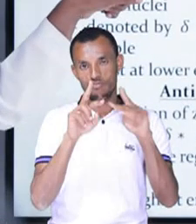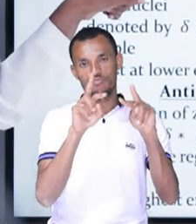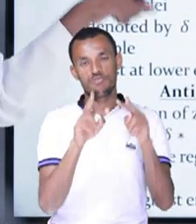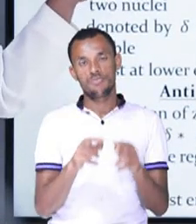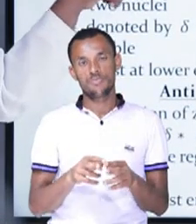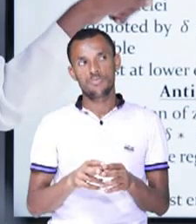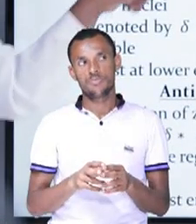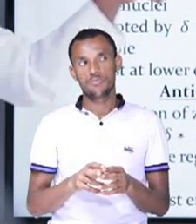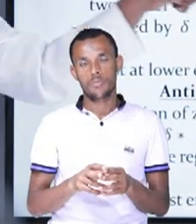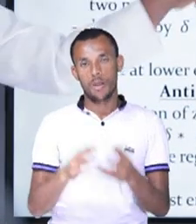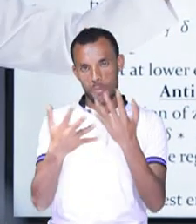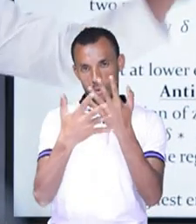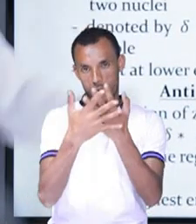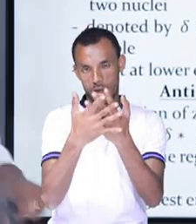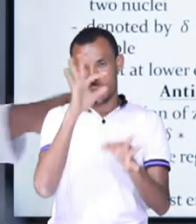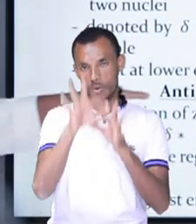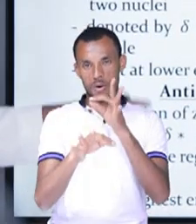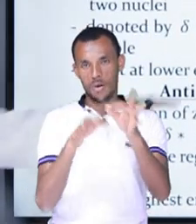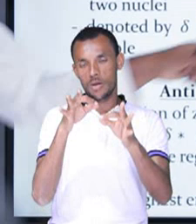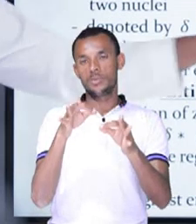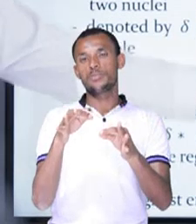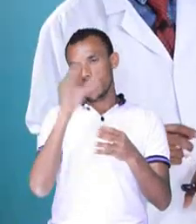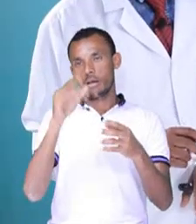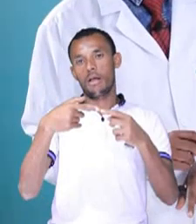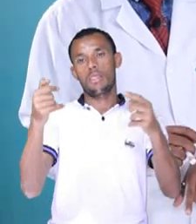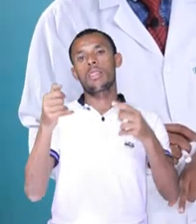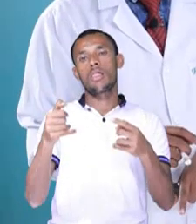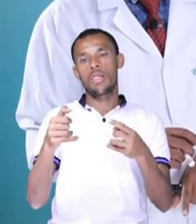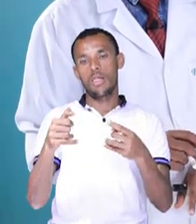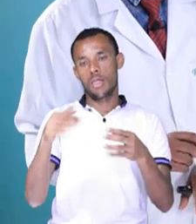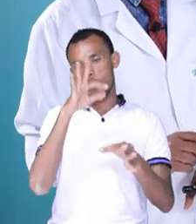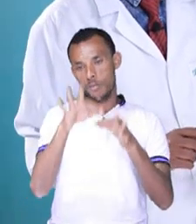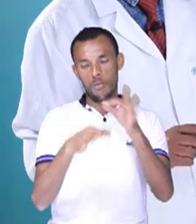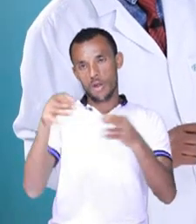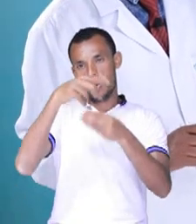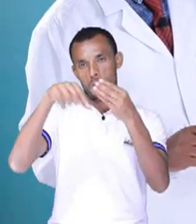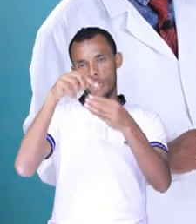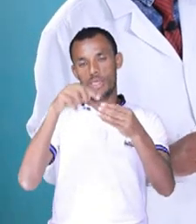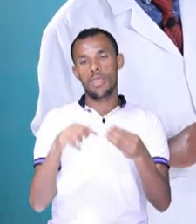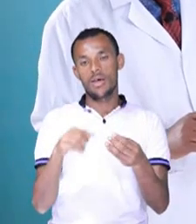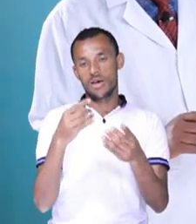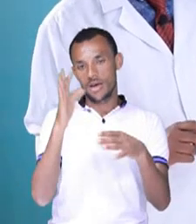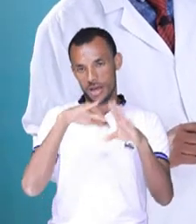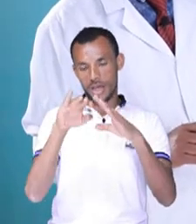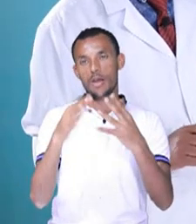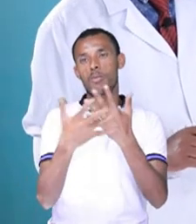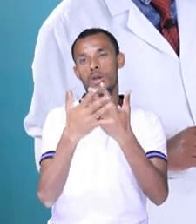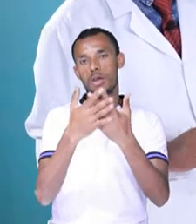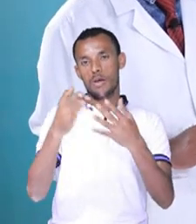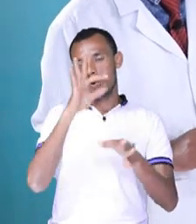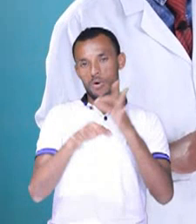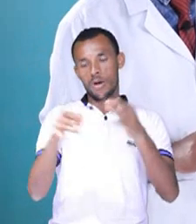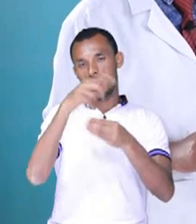one. Bonding molecular orbital and anti-bonding molecular orbitals. In bonding molecular